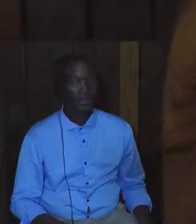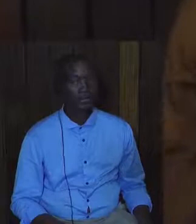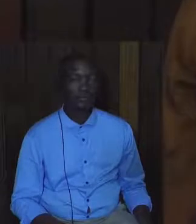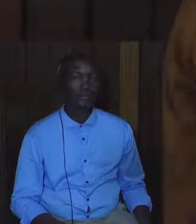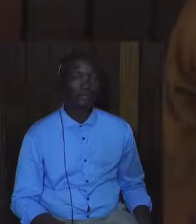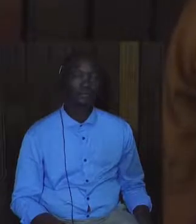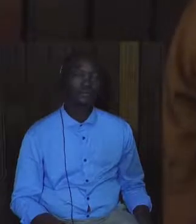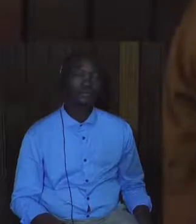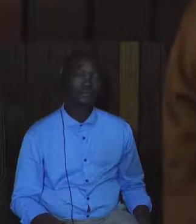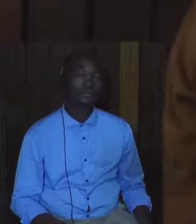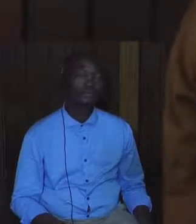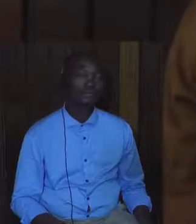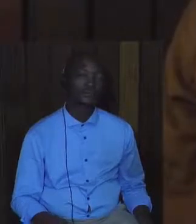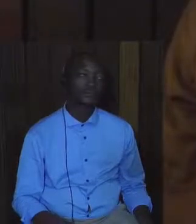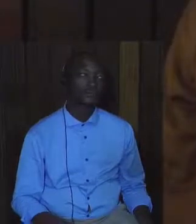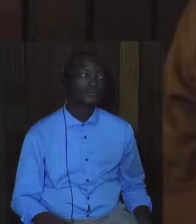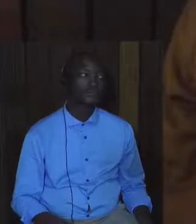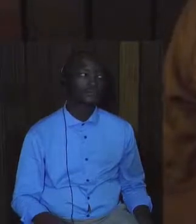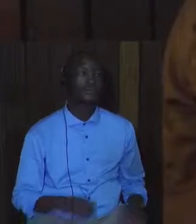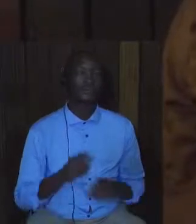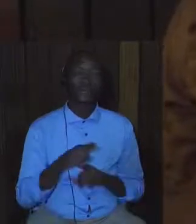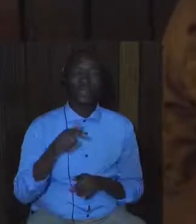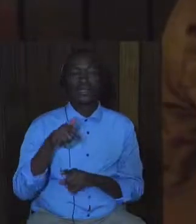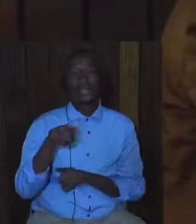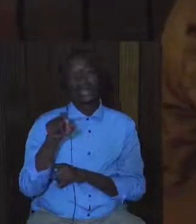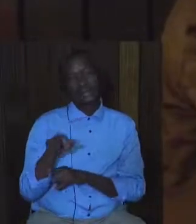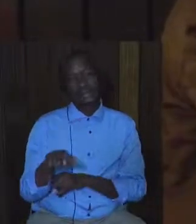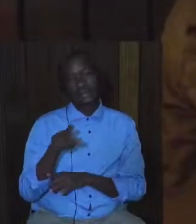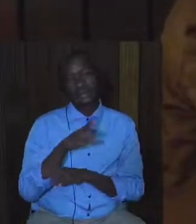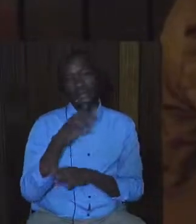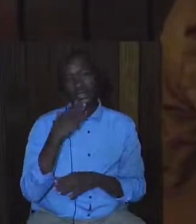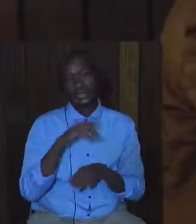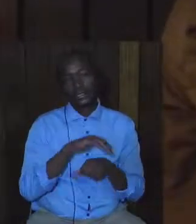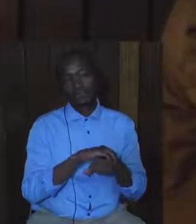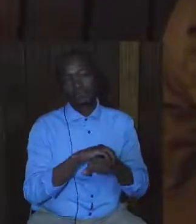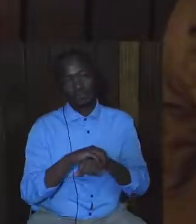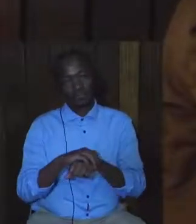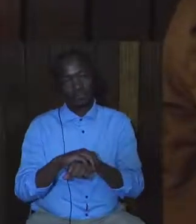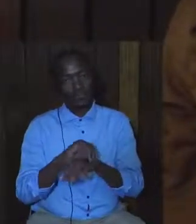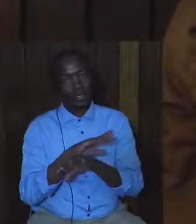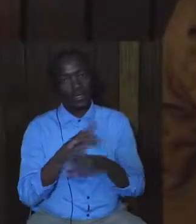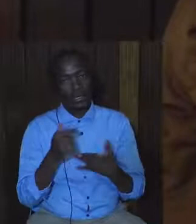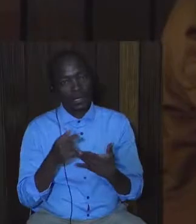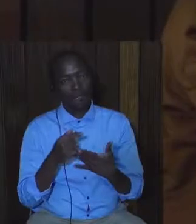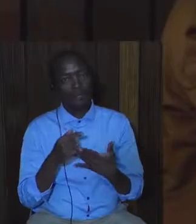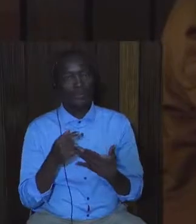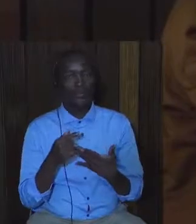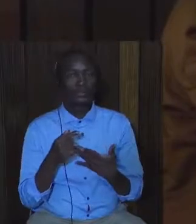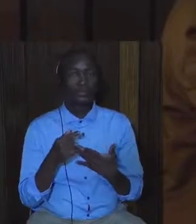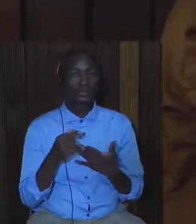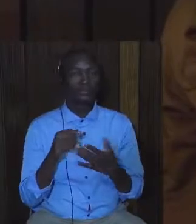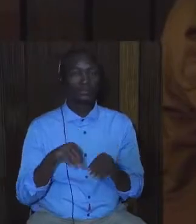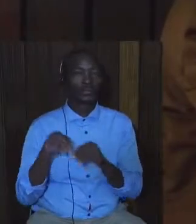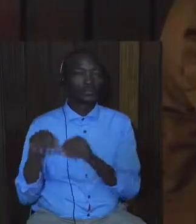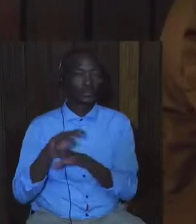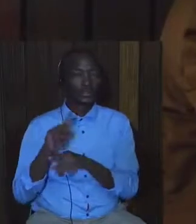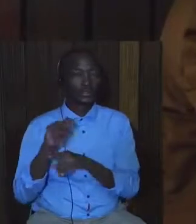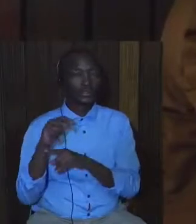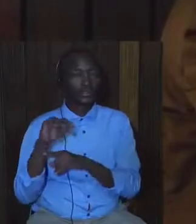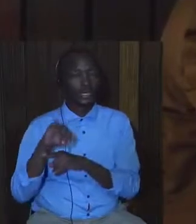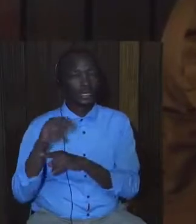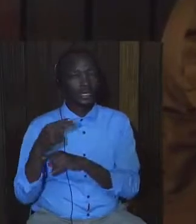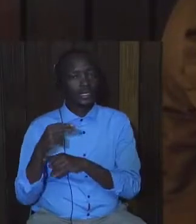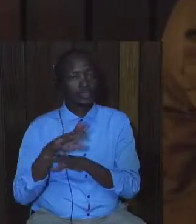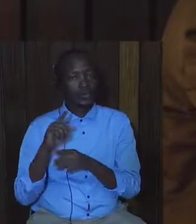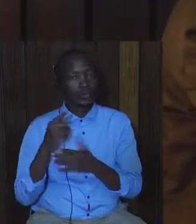Chairperson, I would just need a little bit of guidance. Are we postponing feedback on the TIH to another session, or can I